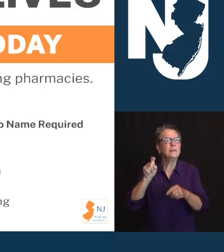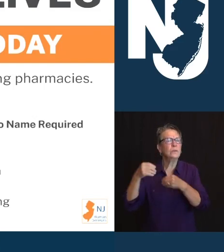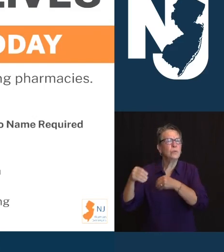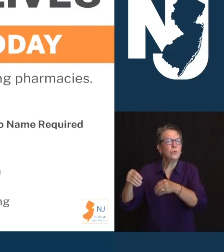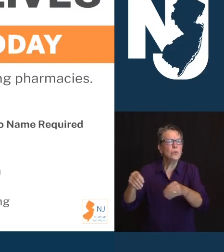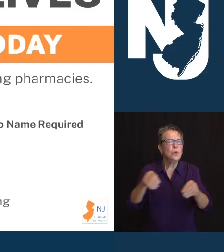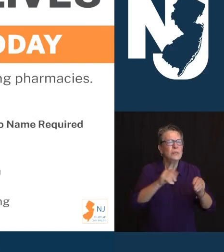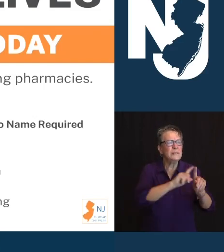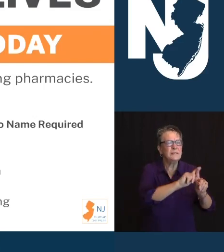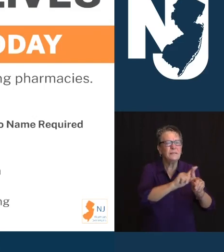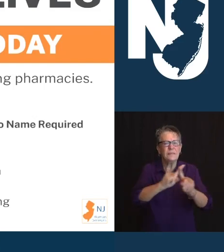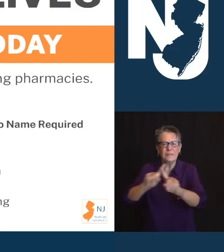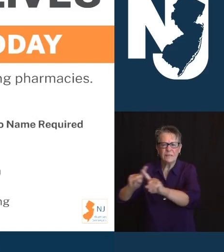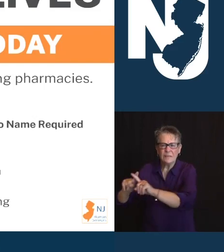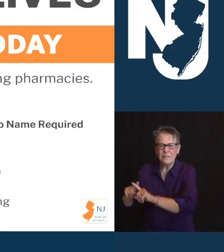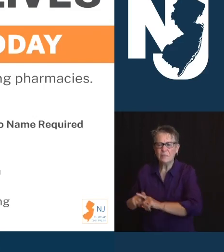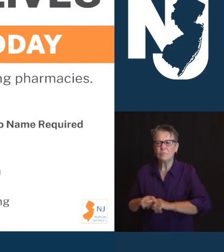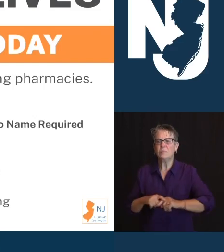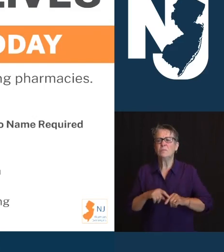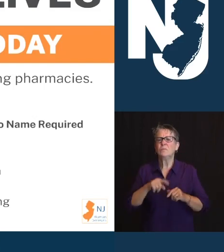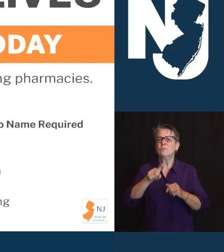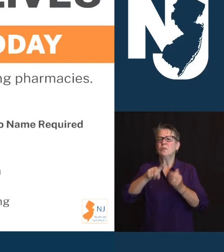look at that website at the bottom,